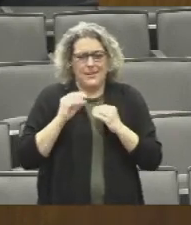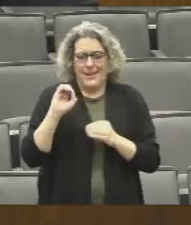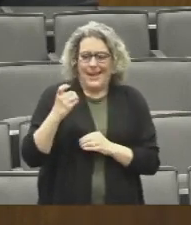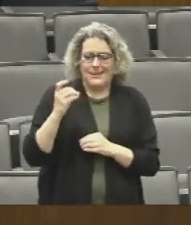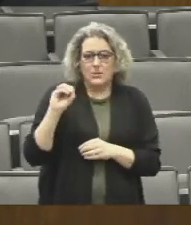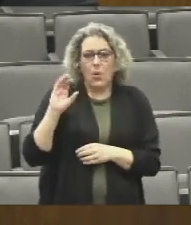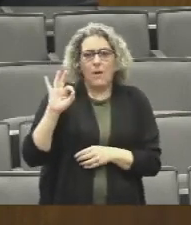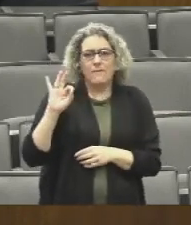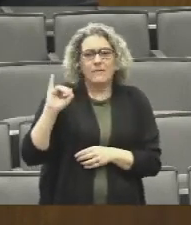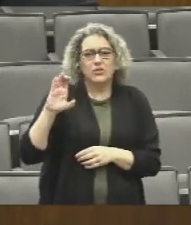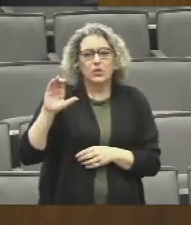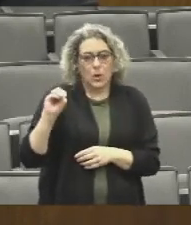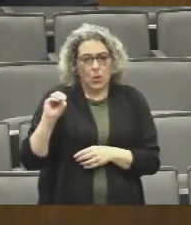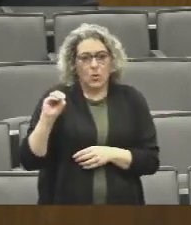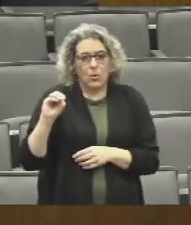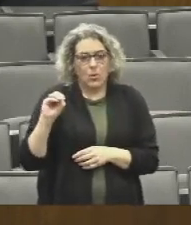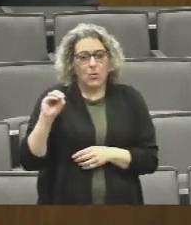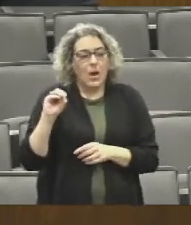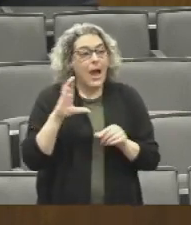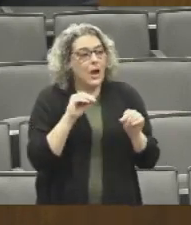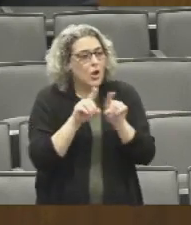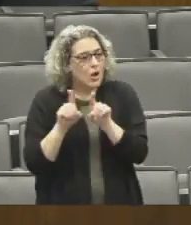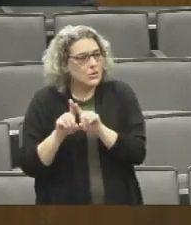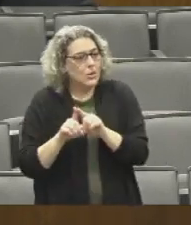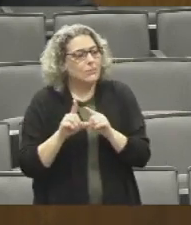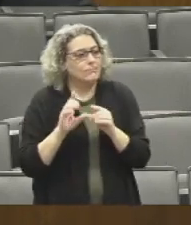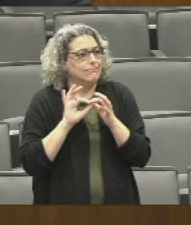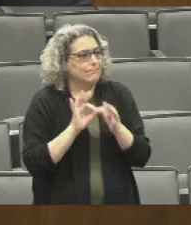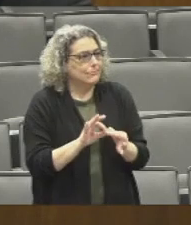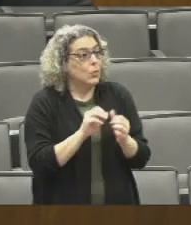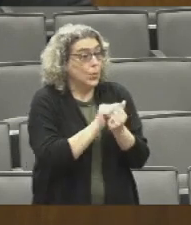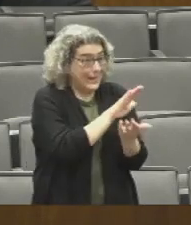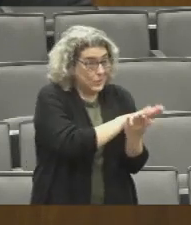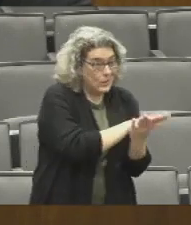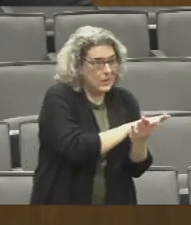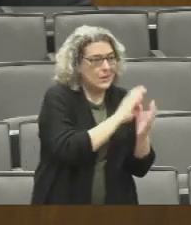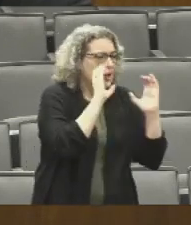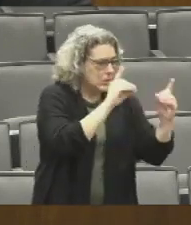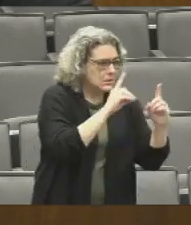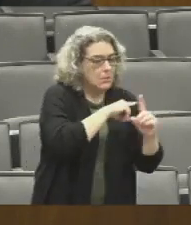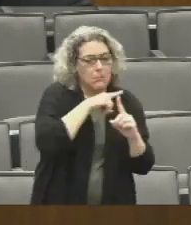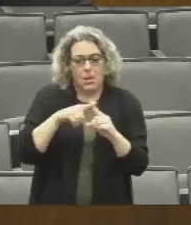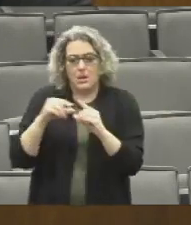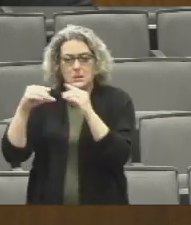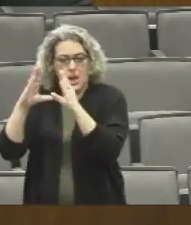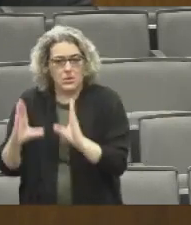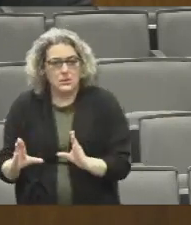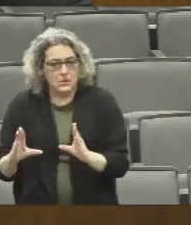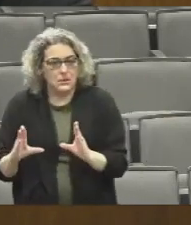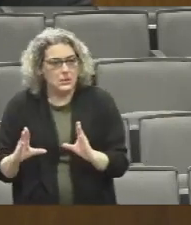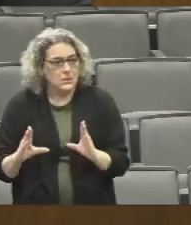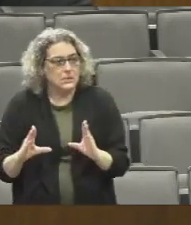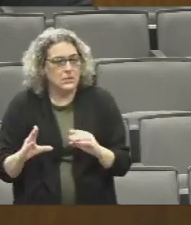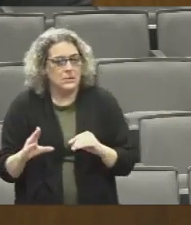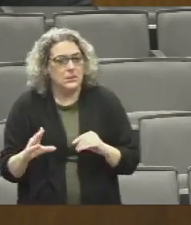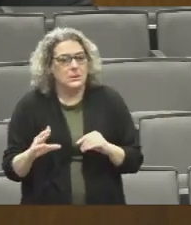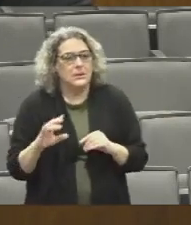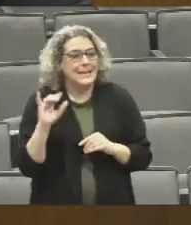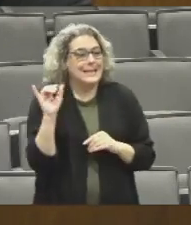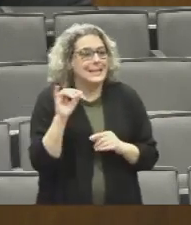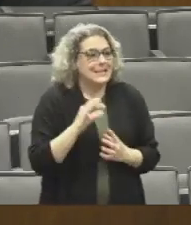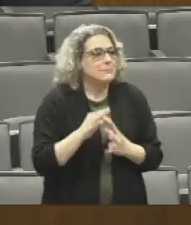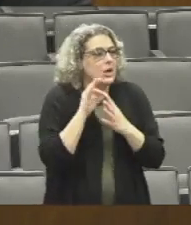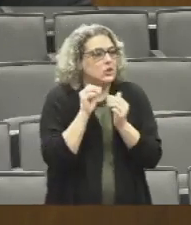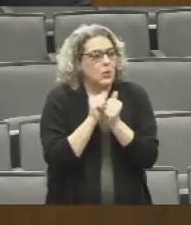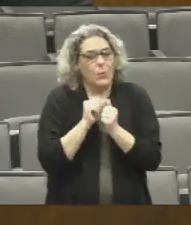element in the social determinants piece, but particularly the housing, because as you noted with Dr. Poor, said that's in that top piece,